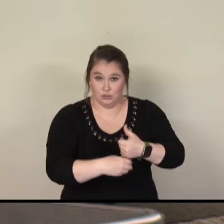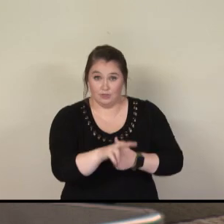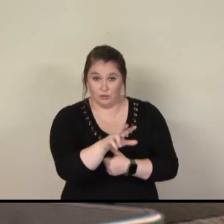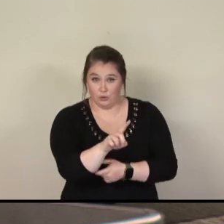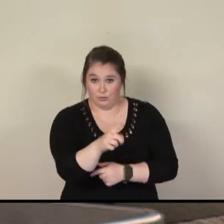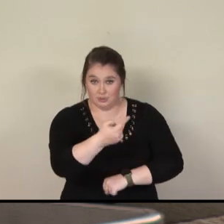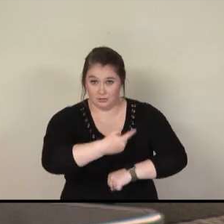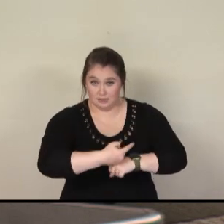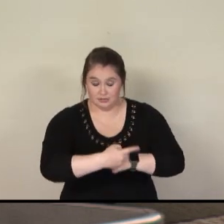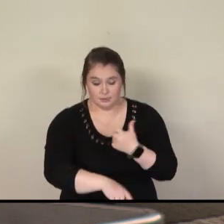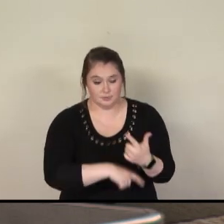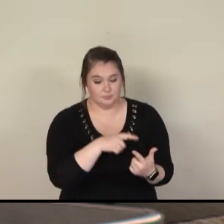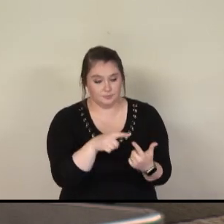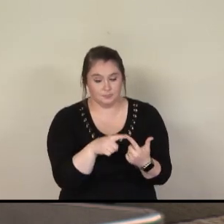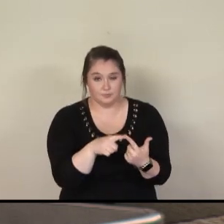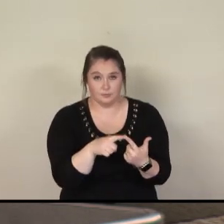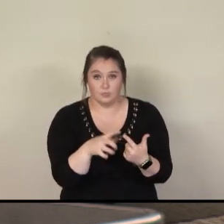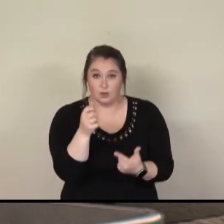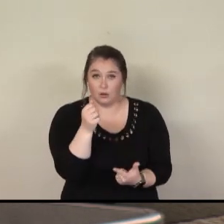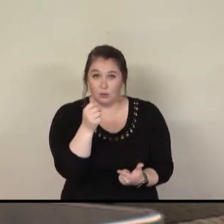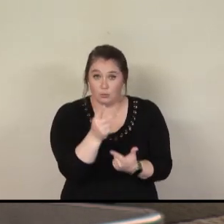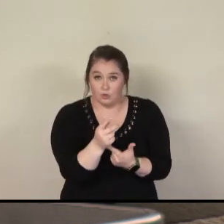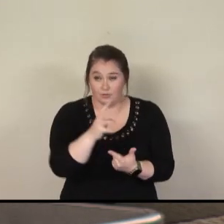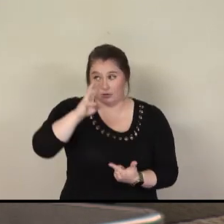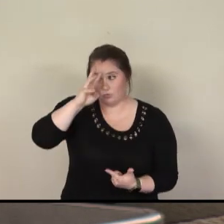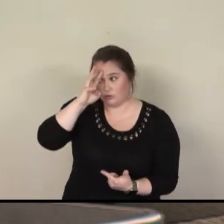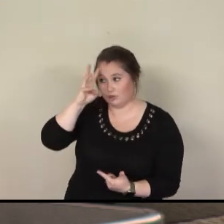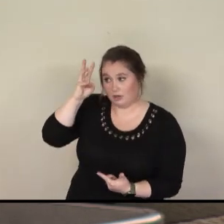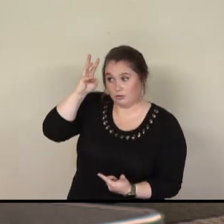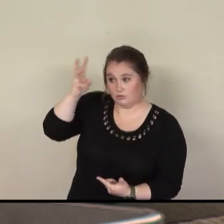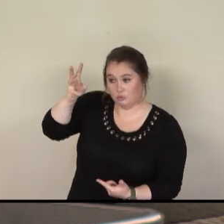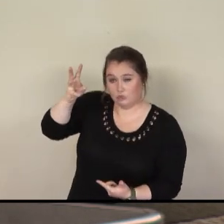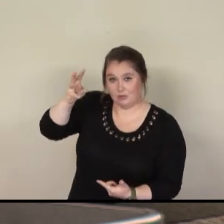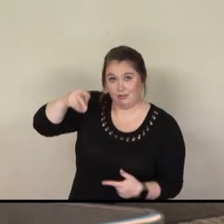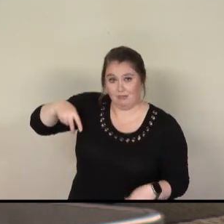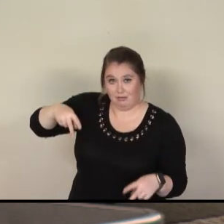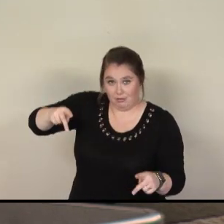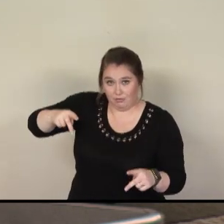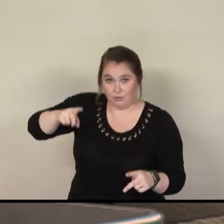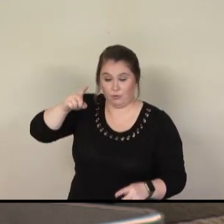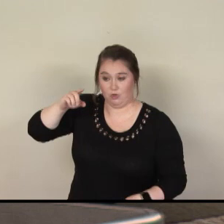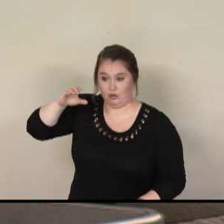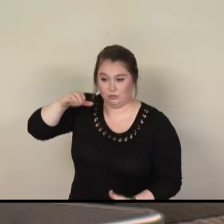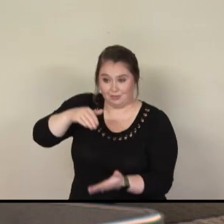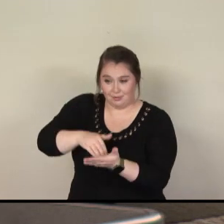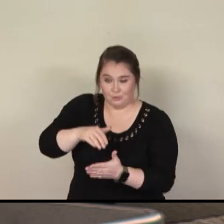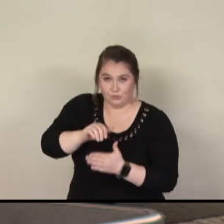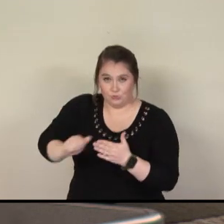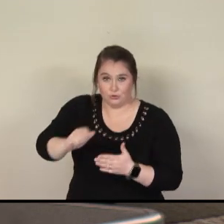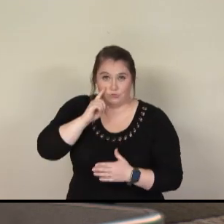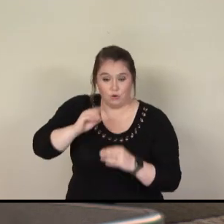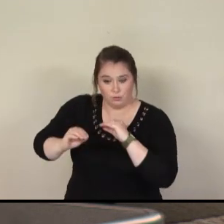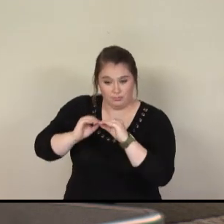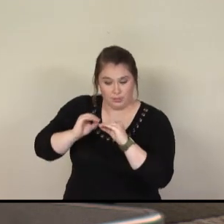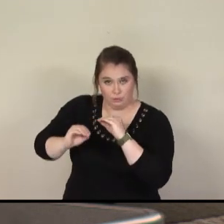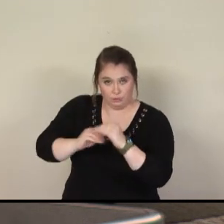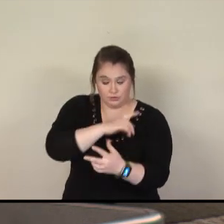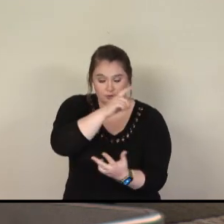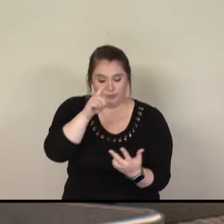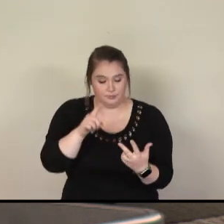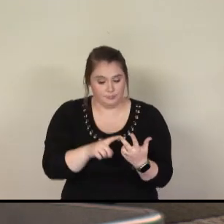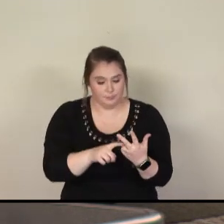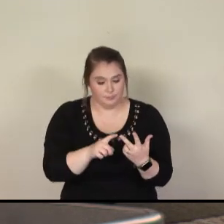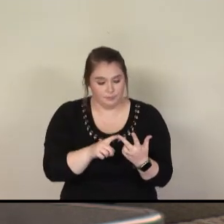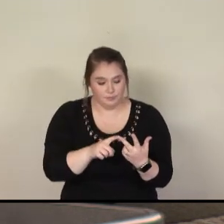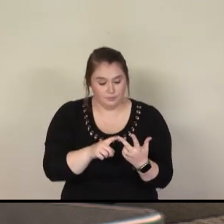days. We're asking you to approve the creation of an allowance of $100,000 for repairs, and we're